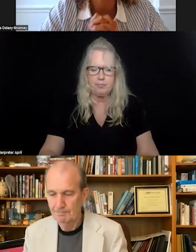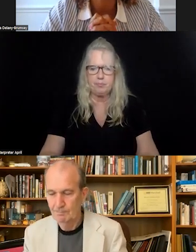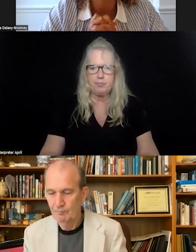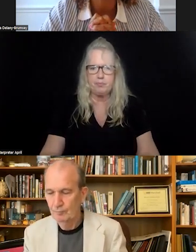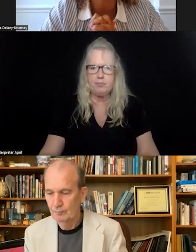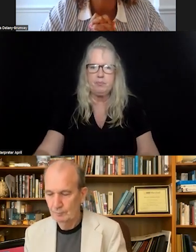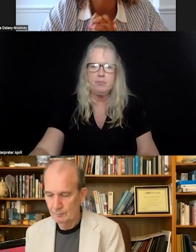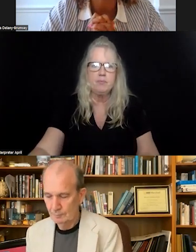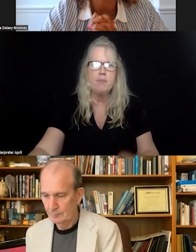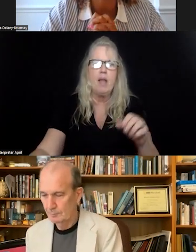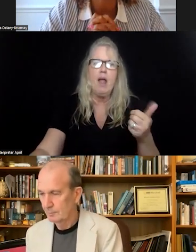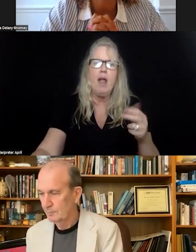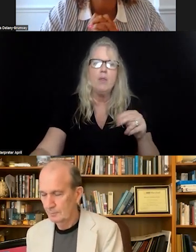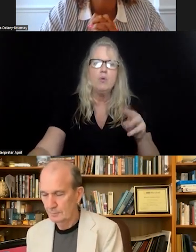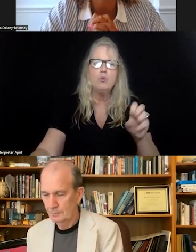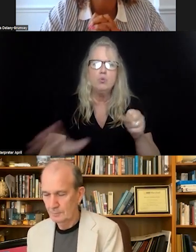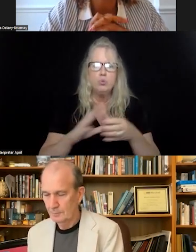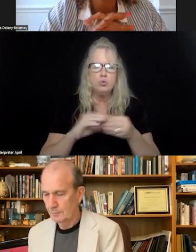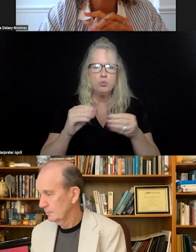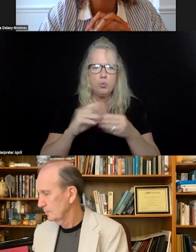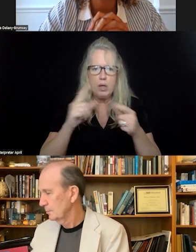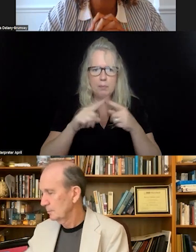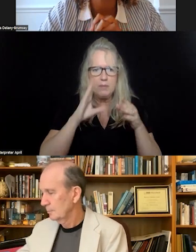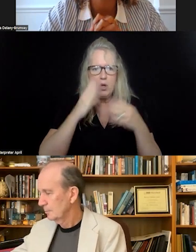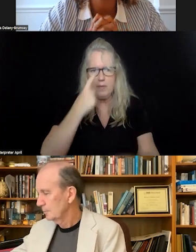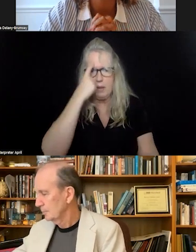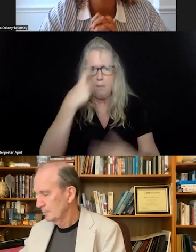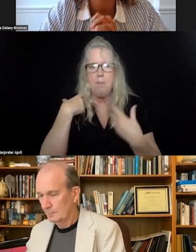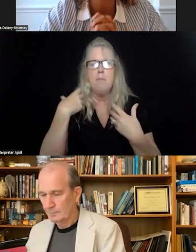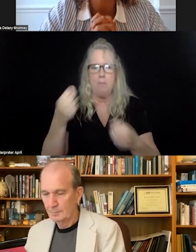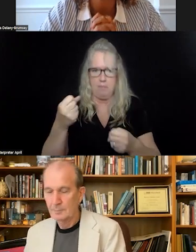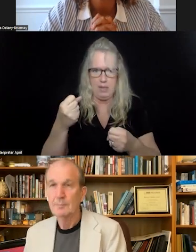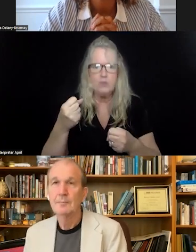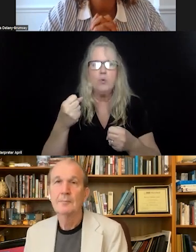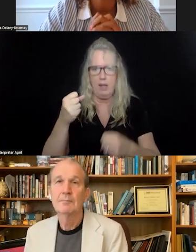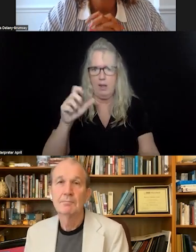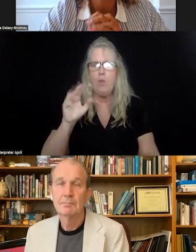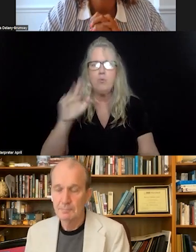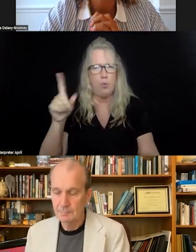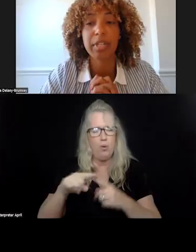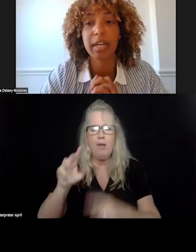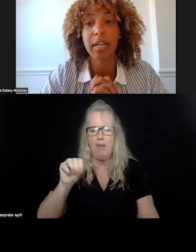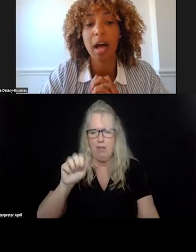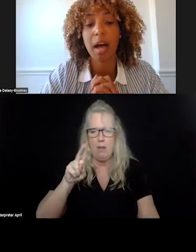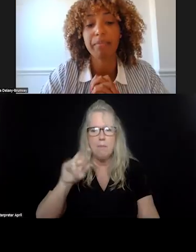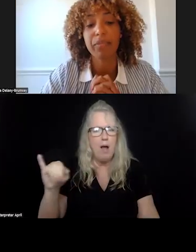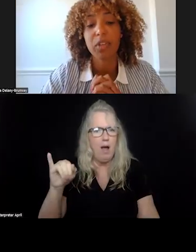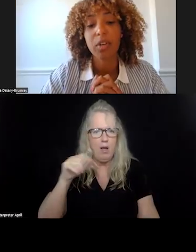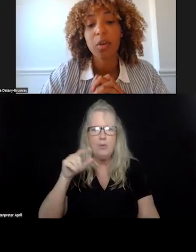Another news story is really focusing on the mental health toll in the Maui fires. I know that as we're